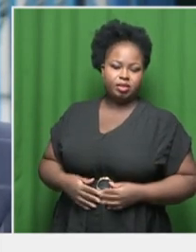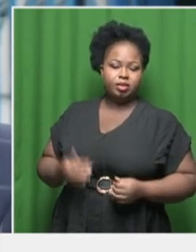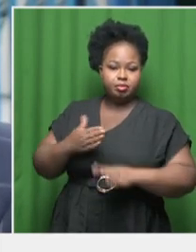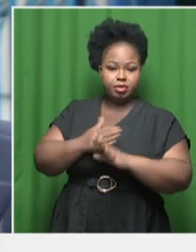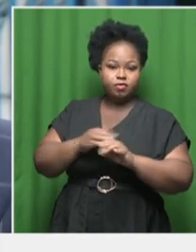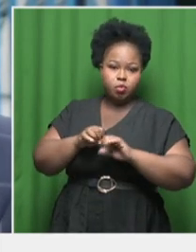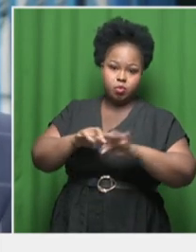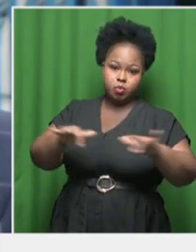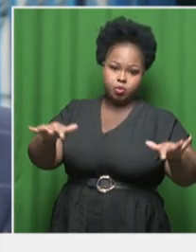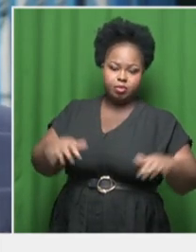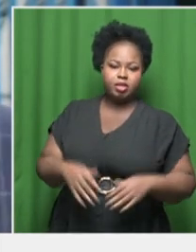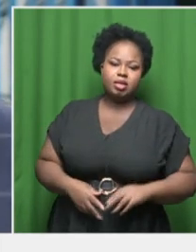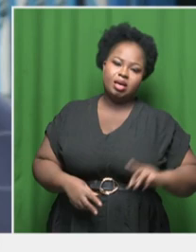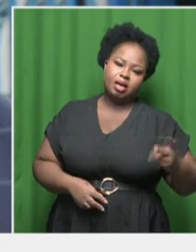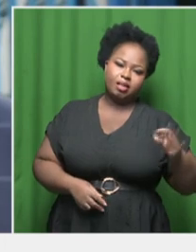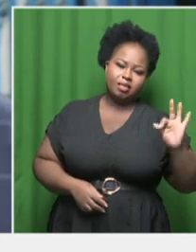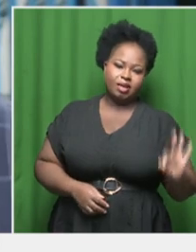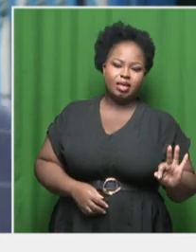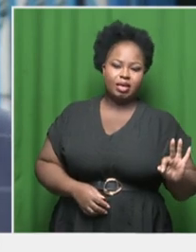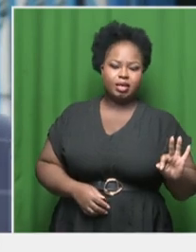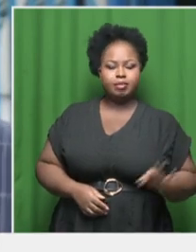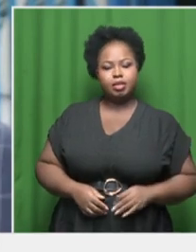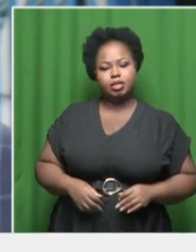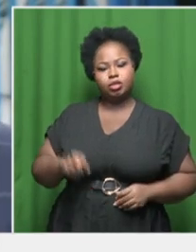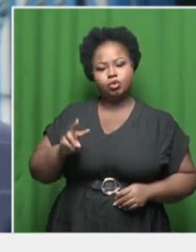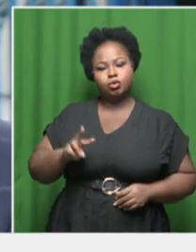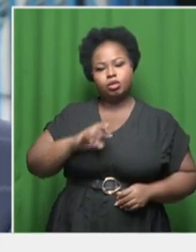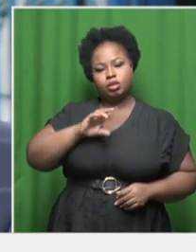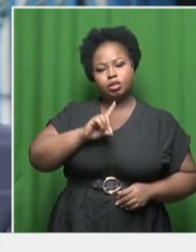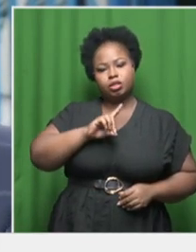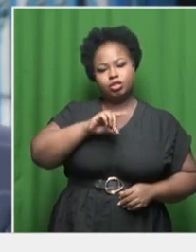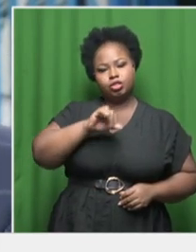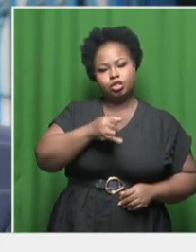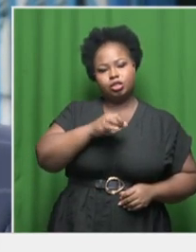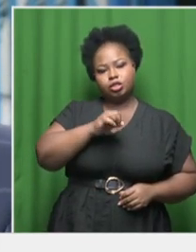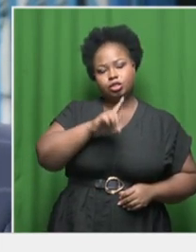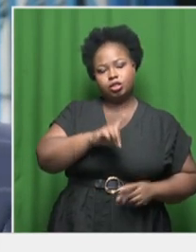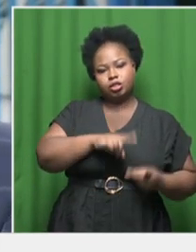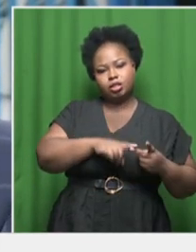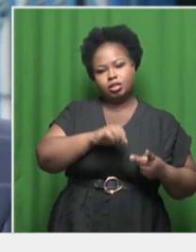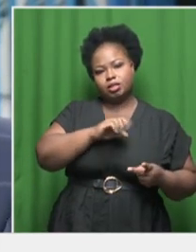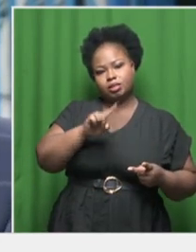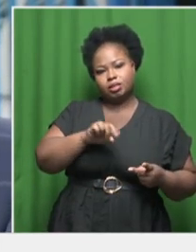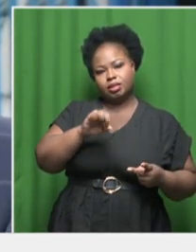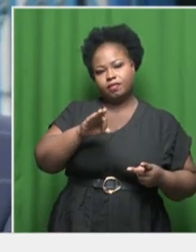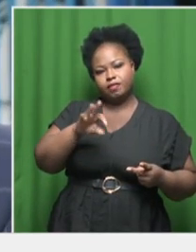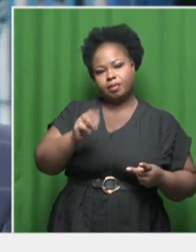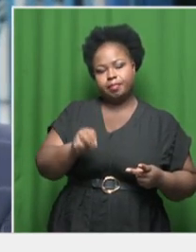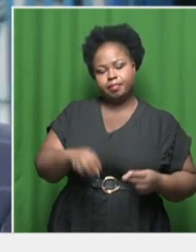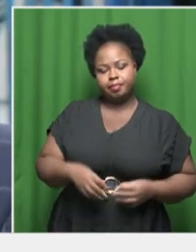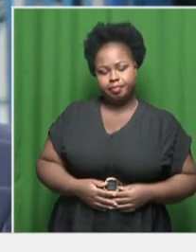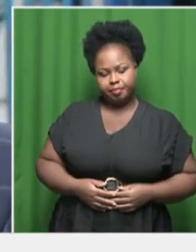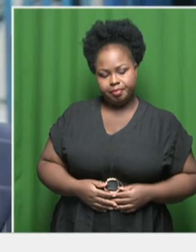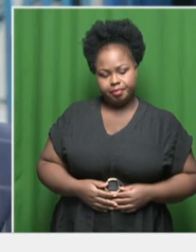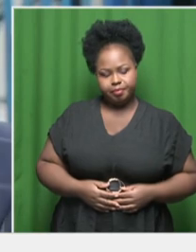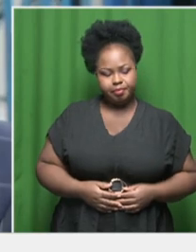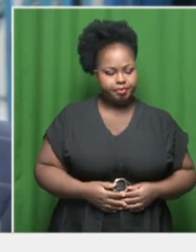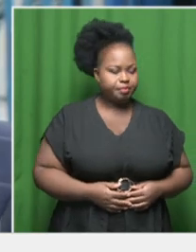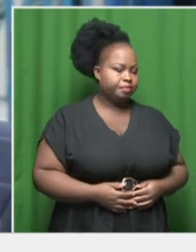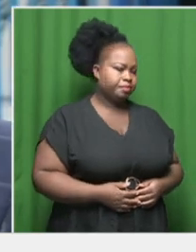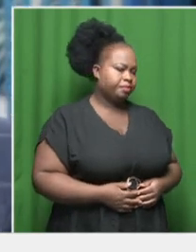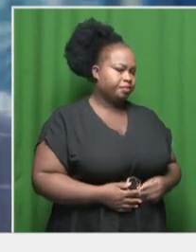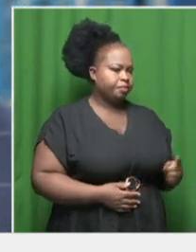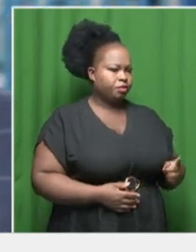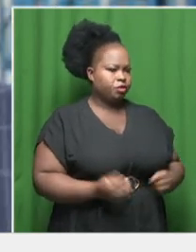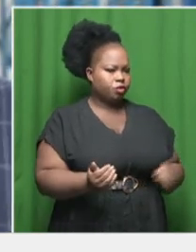spreads too much. The other 3 cases are, some of them, 2 in JTG and 1 in the ZFM area. MEC, how